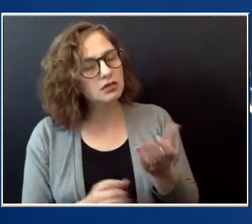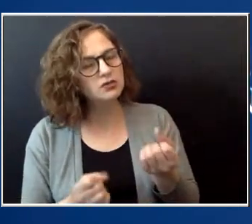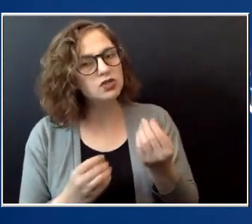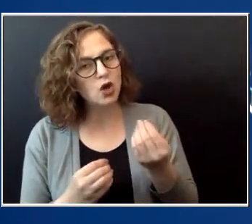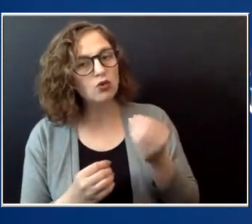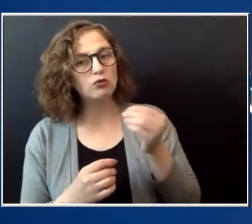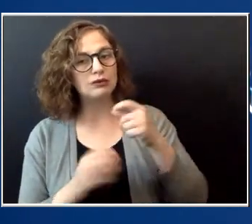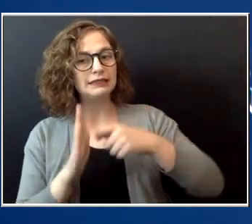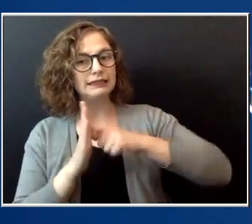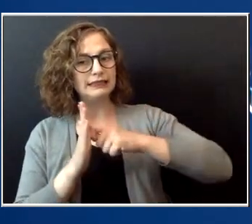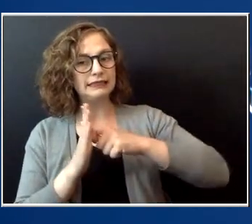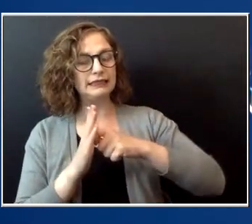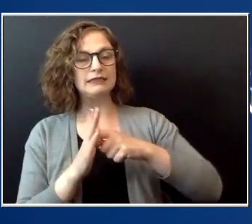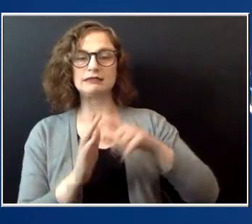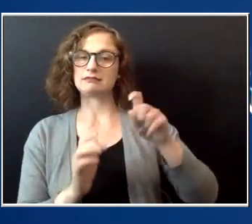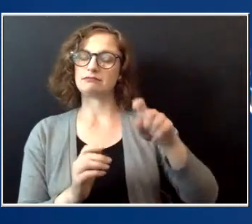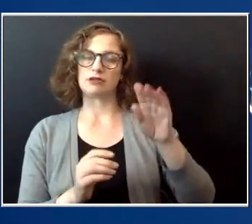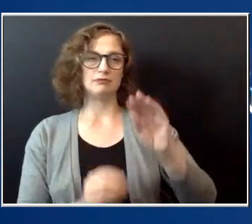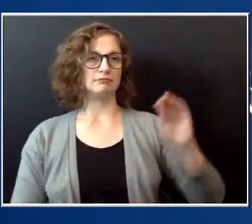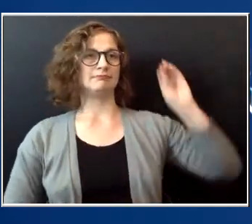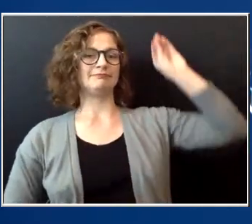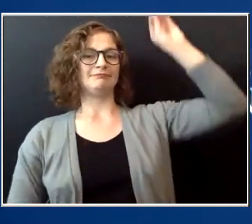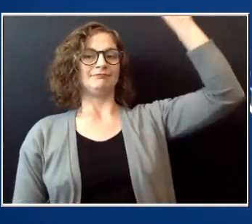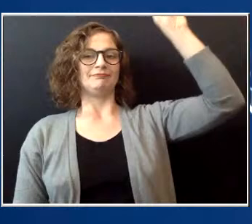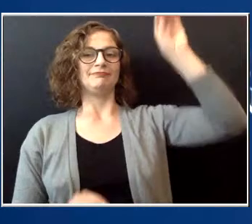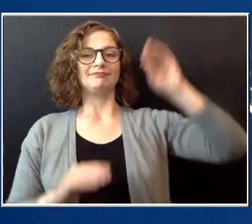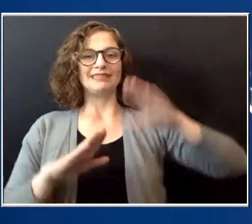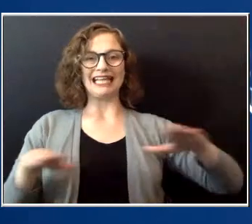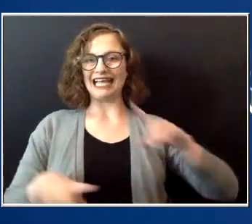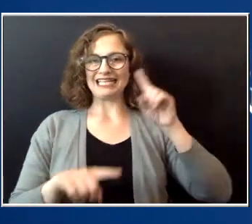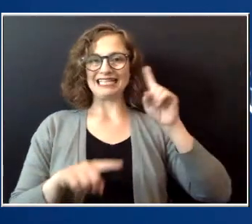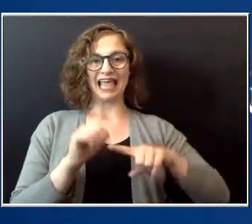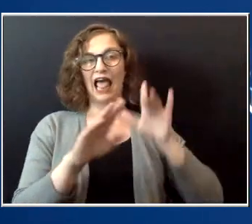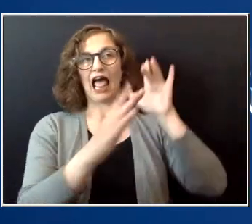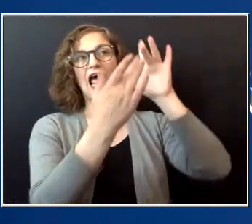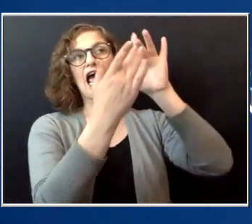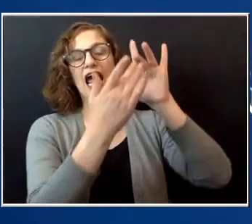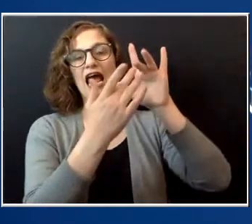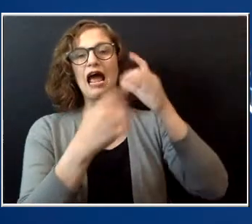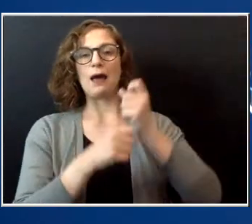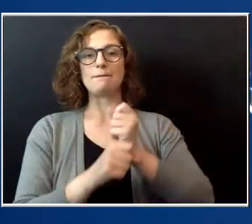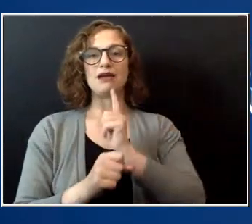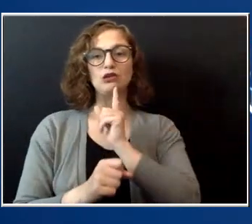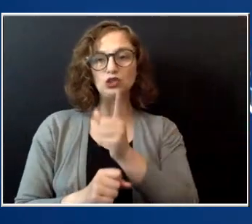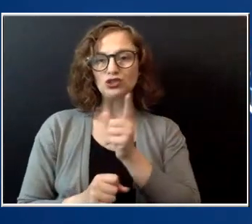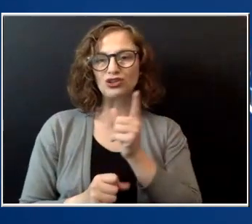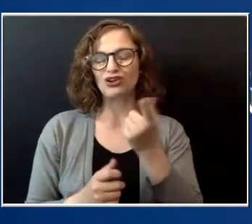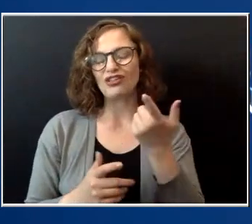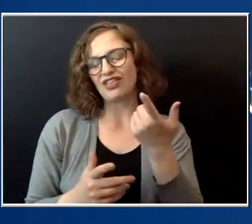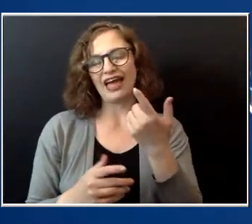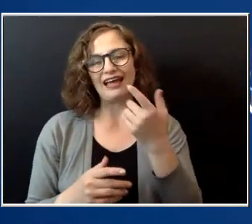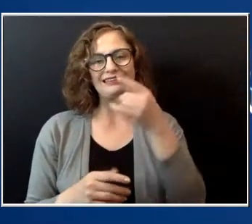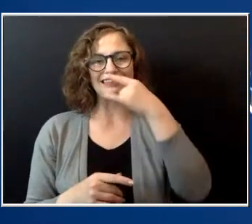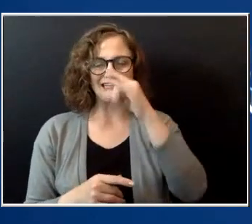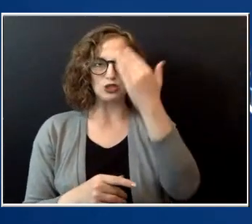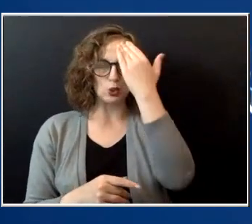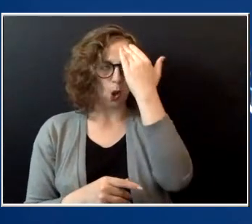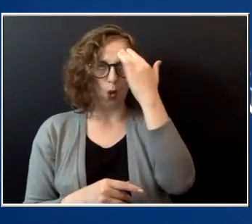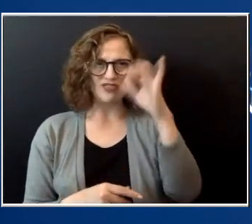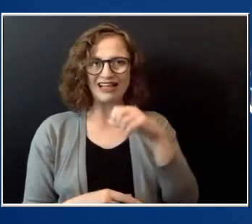play. And something that I do personally is I always keep my wallet in the back seat every single time. And so when I leave my car, it